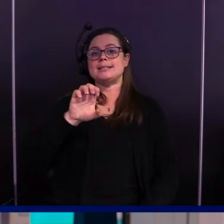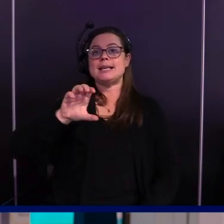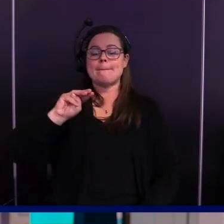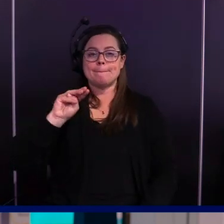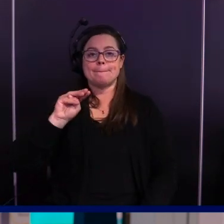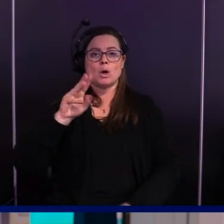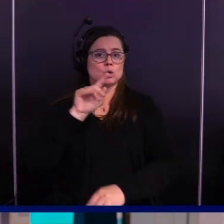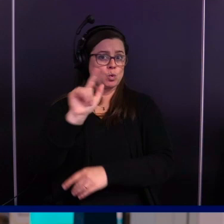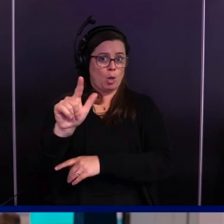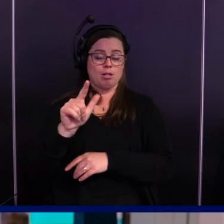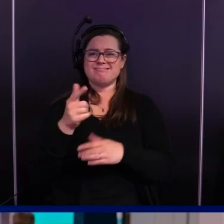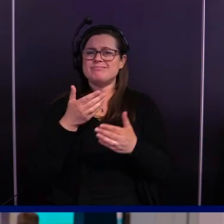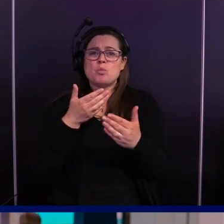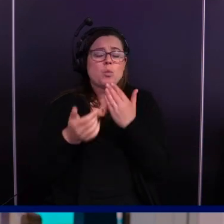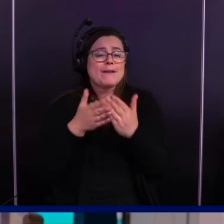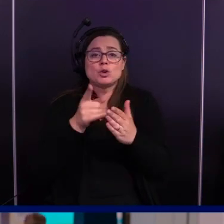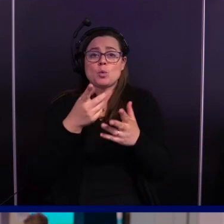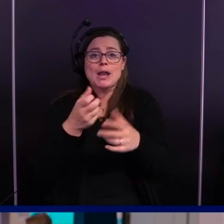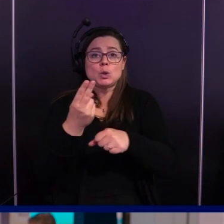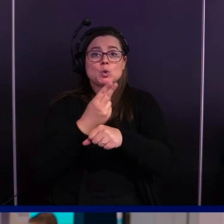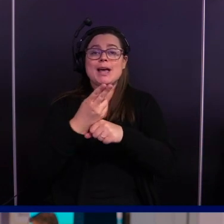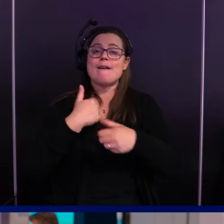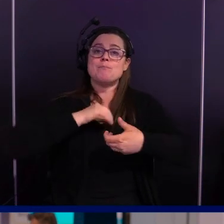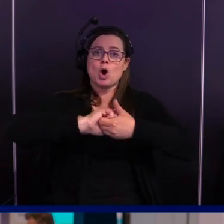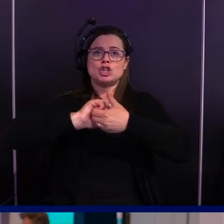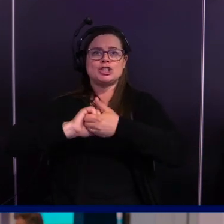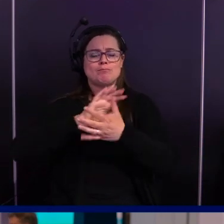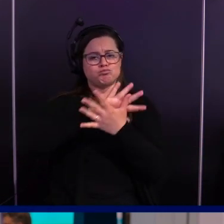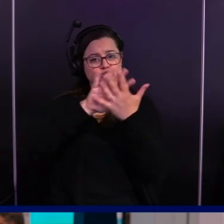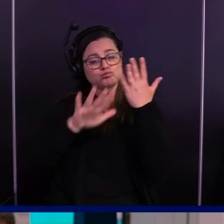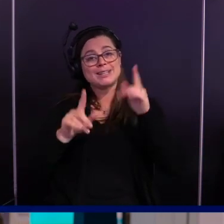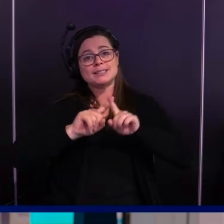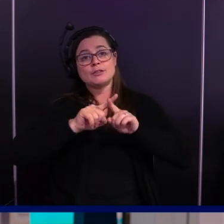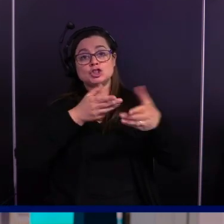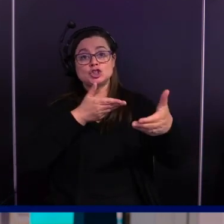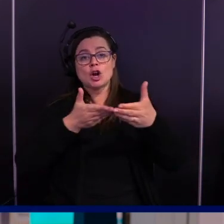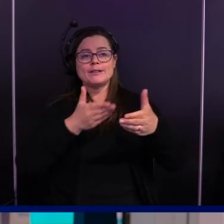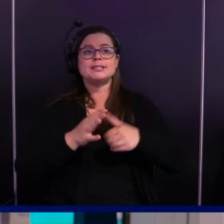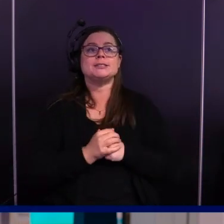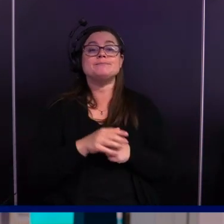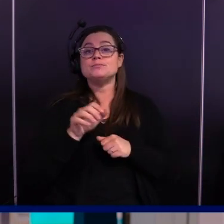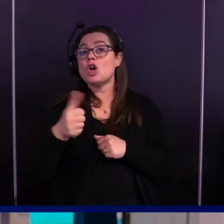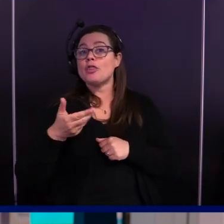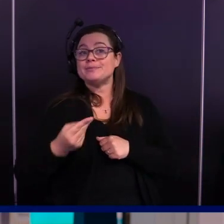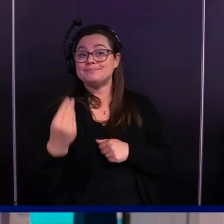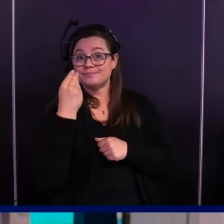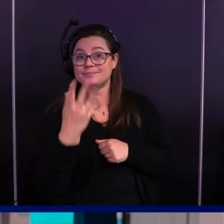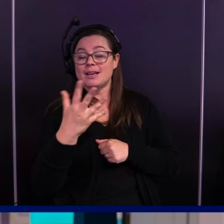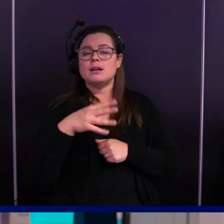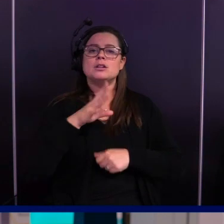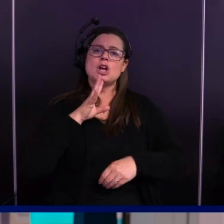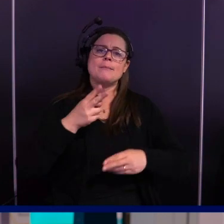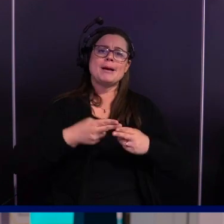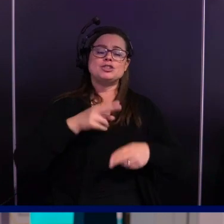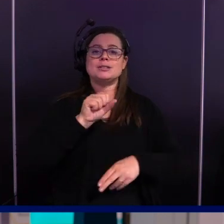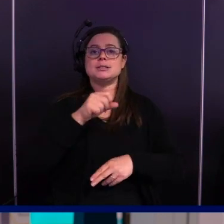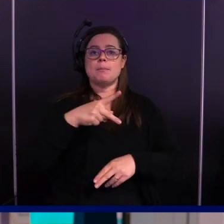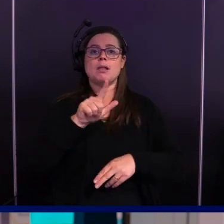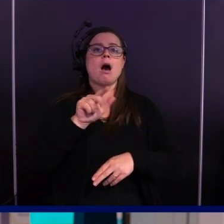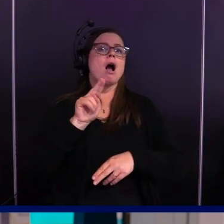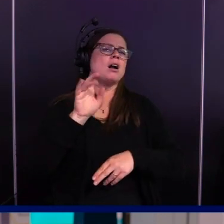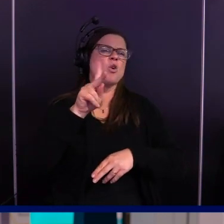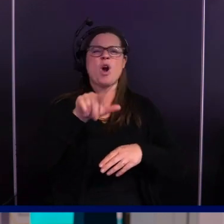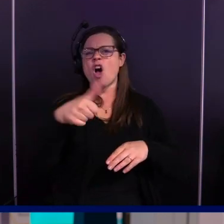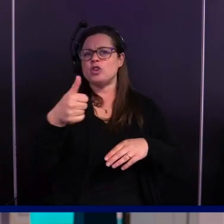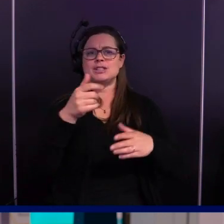could be anything. It could be, we have partnership with many other services, and these are some of the things. I talked about Splunk. It could be a Sumo Logic,